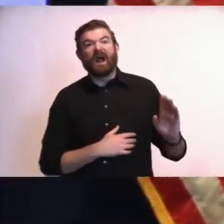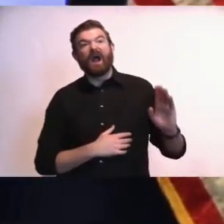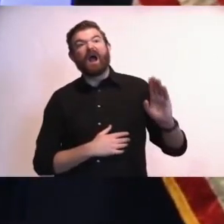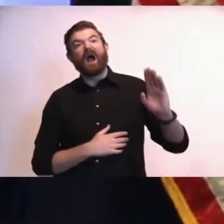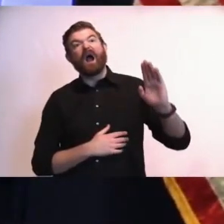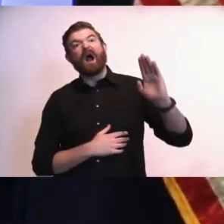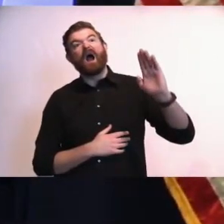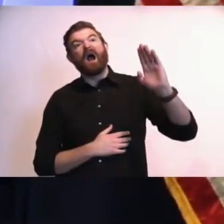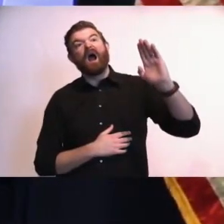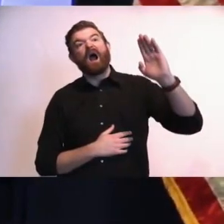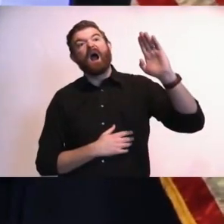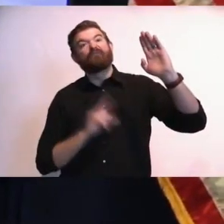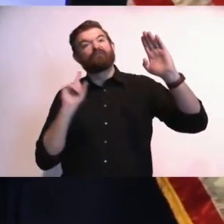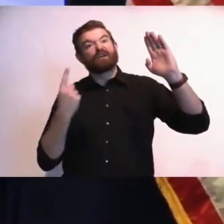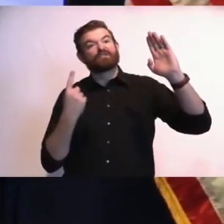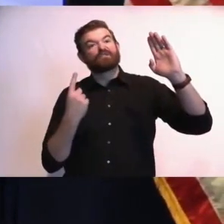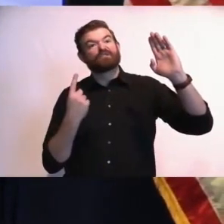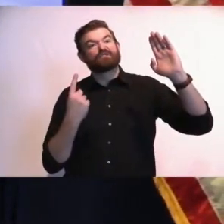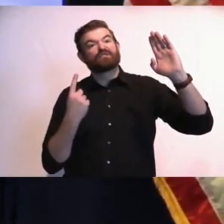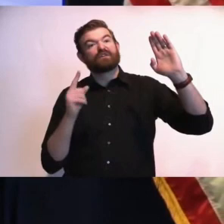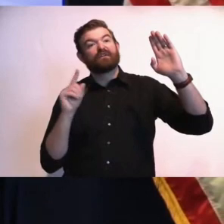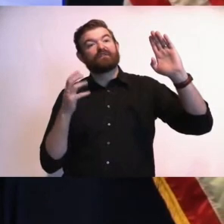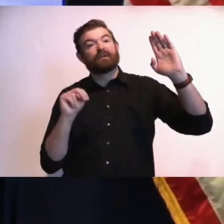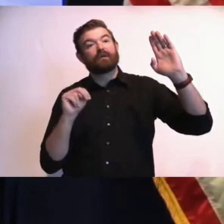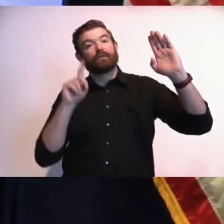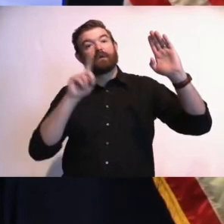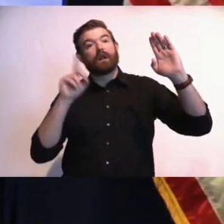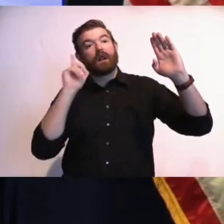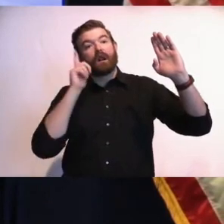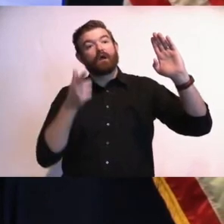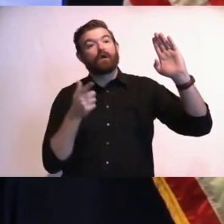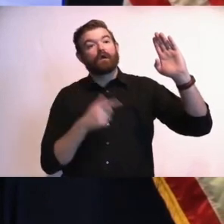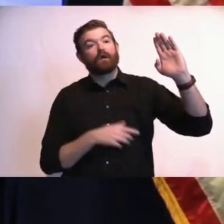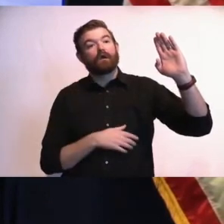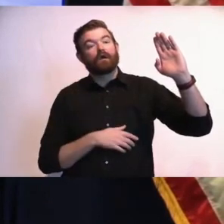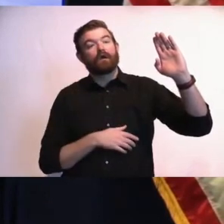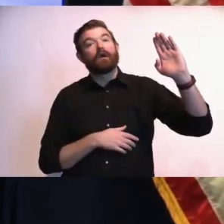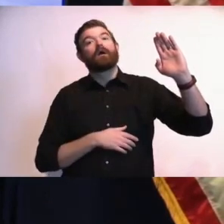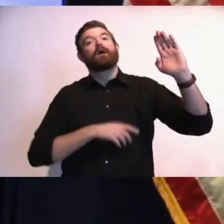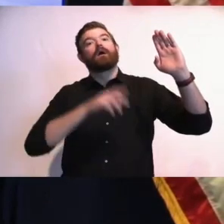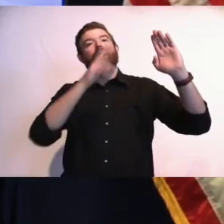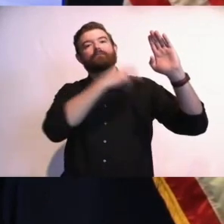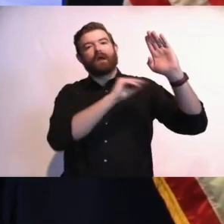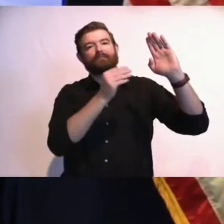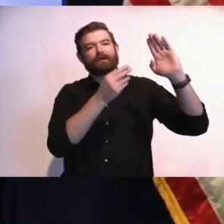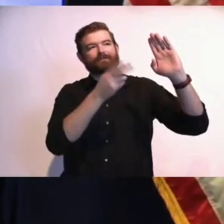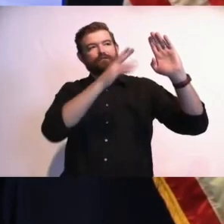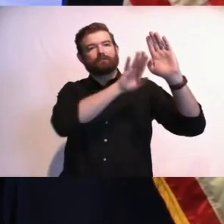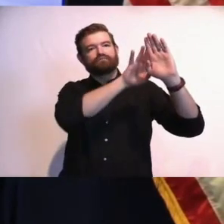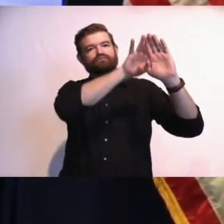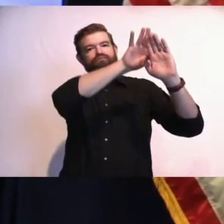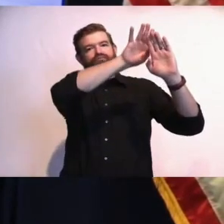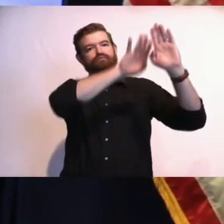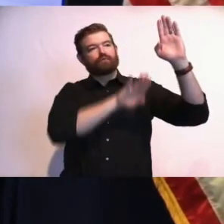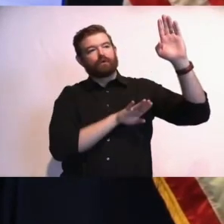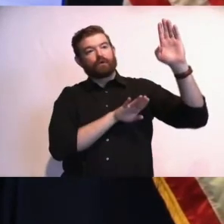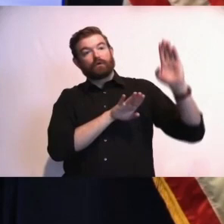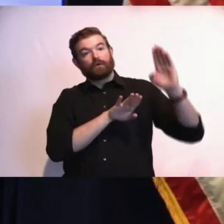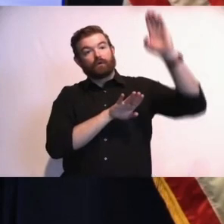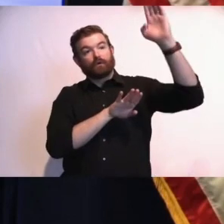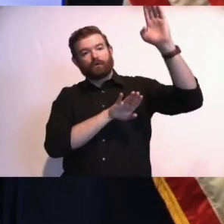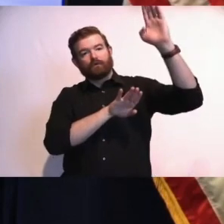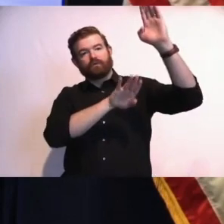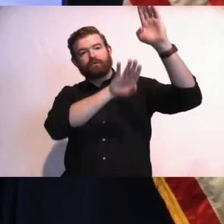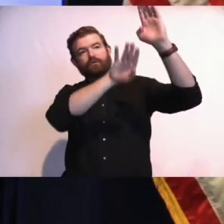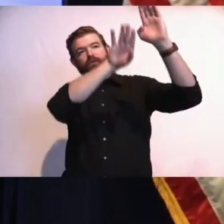days later, we see hospitalizations as a lagging indicator from cases, and then another 7 to 14 days later,